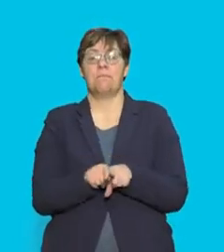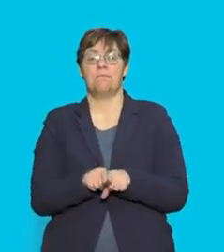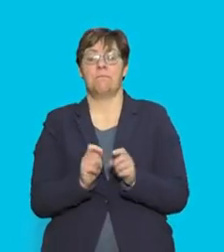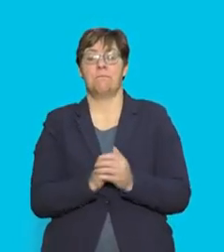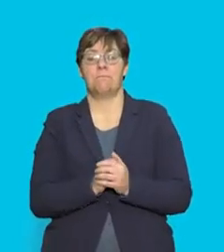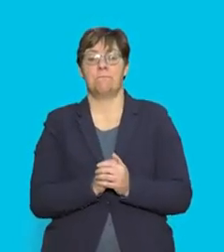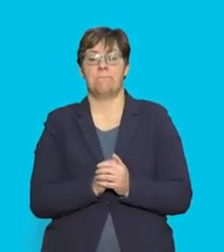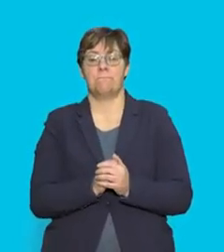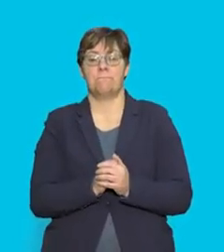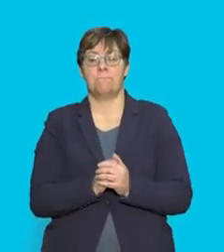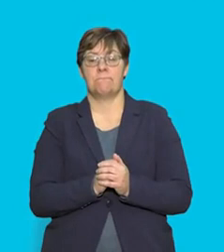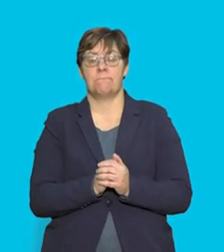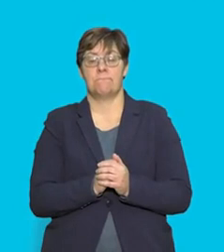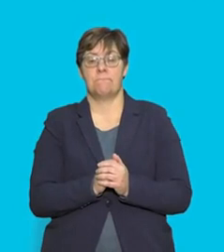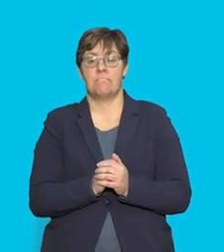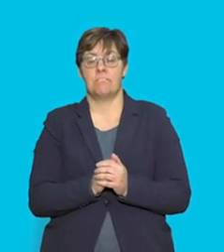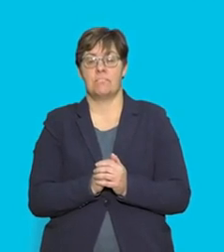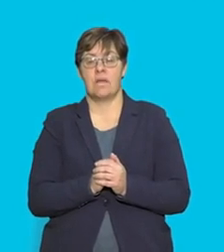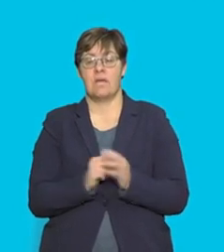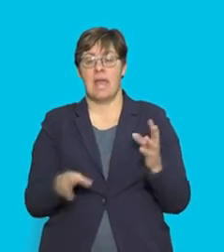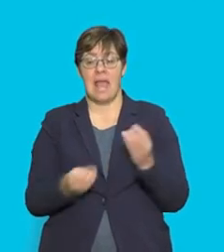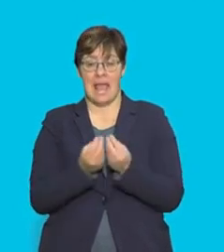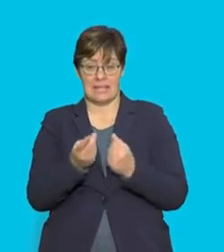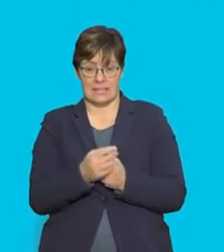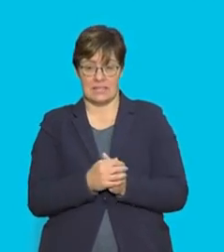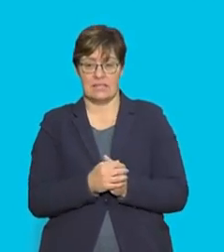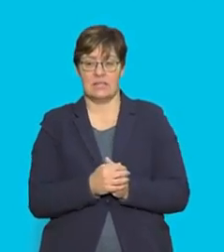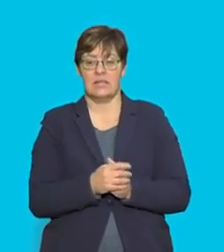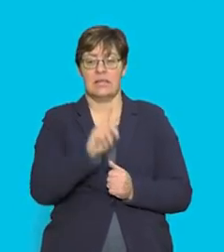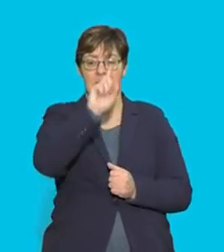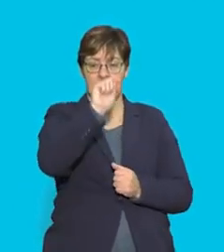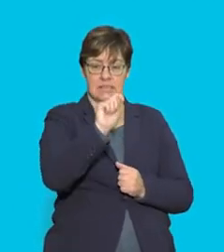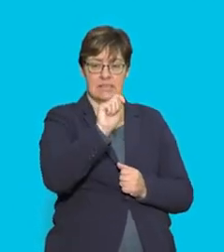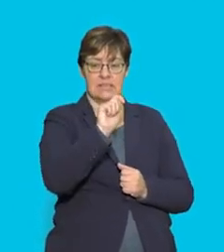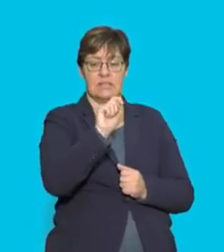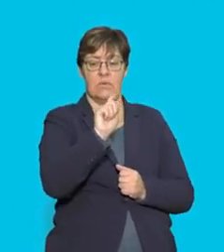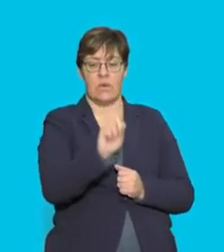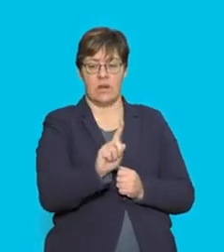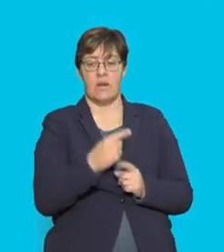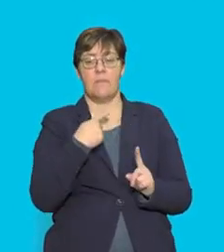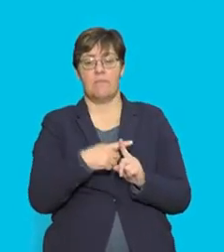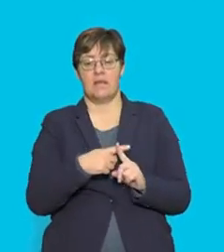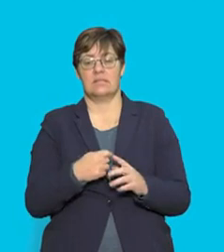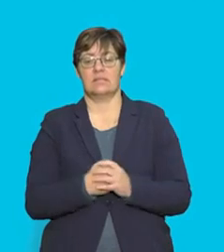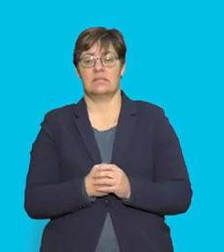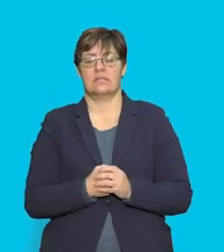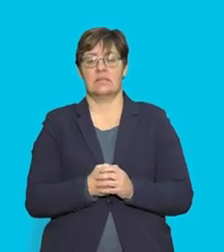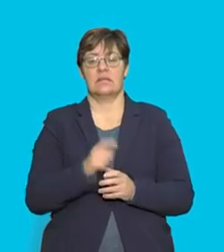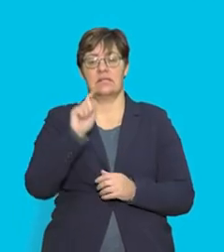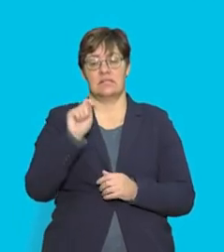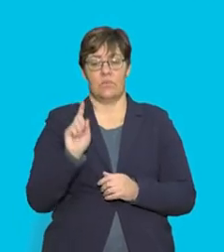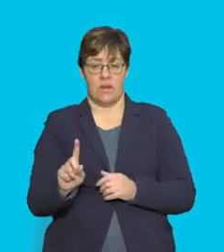same as, if I want to add these angles, it will be T1 there